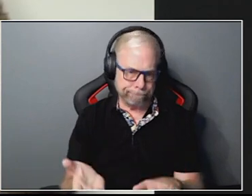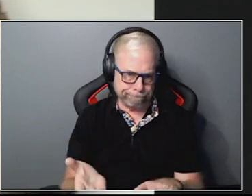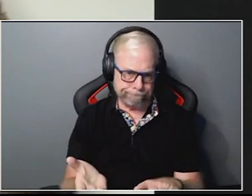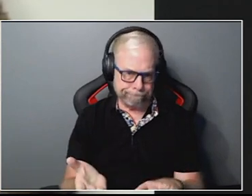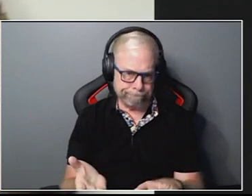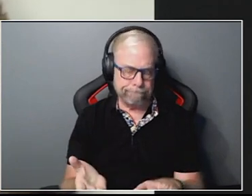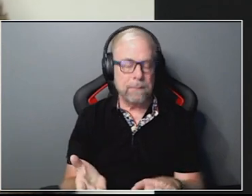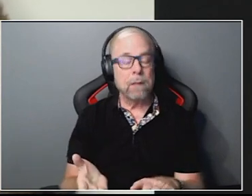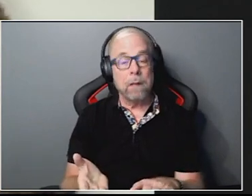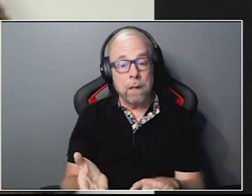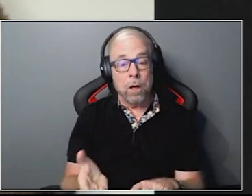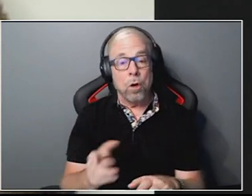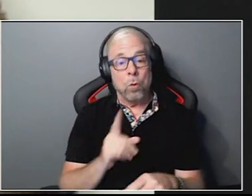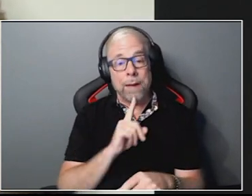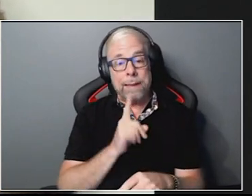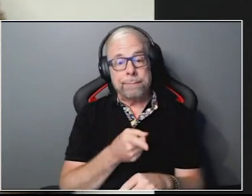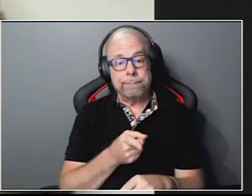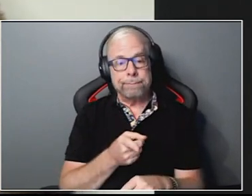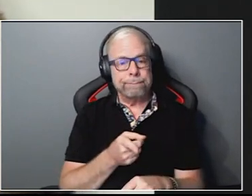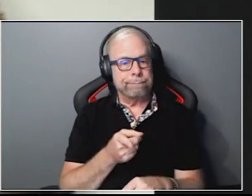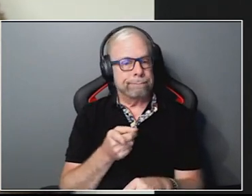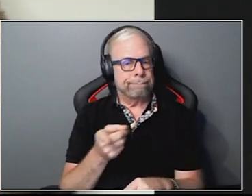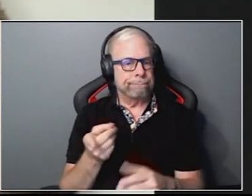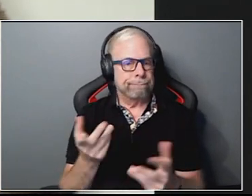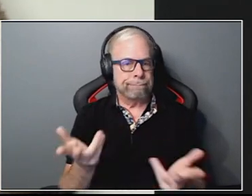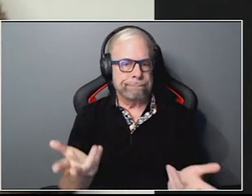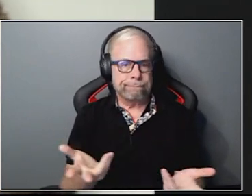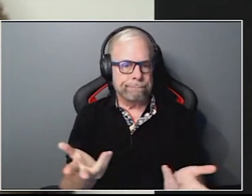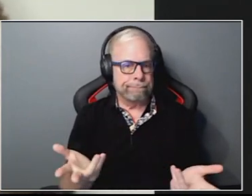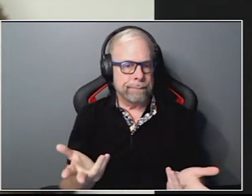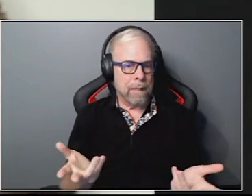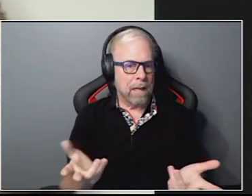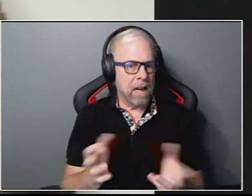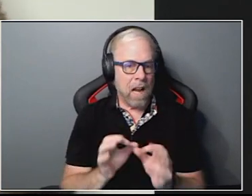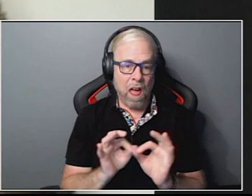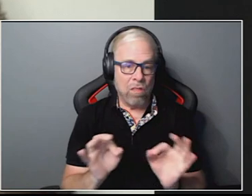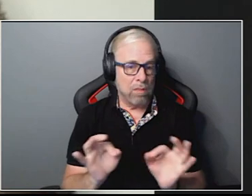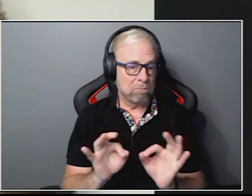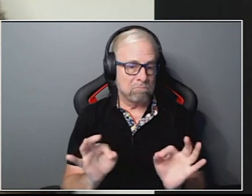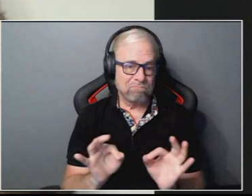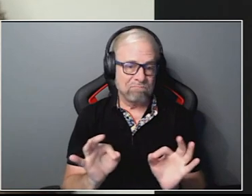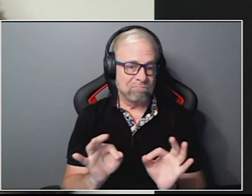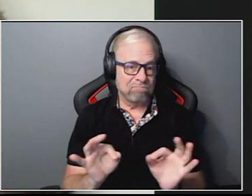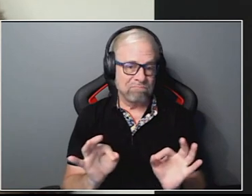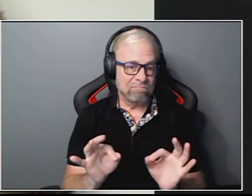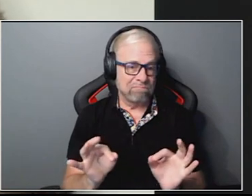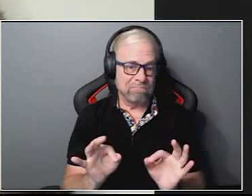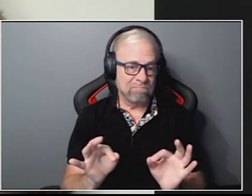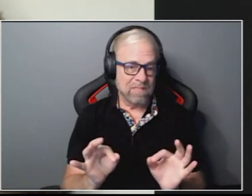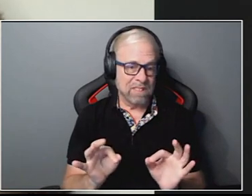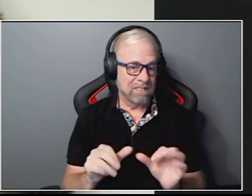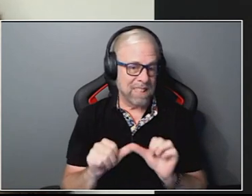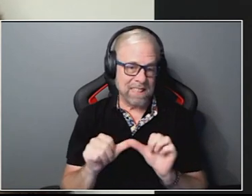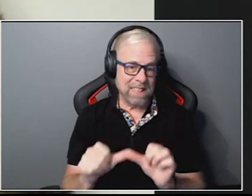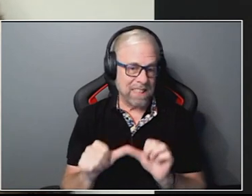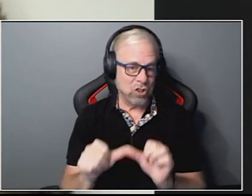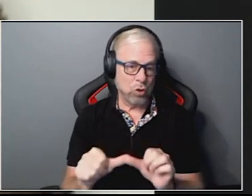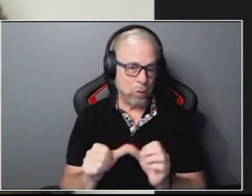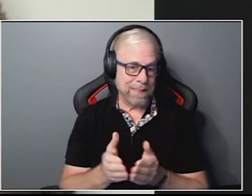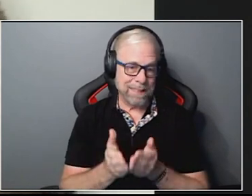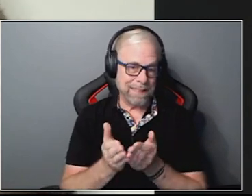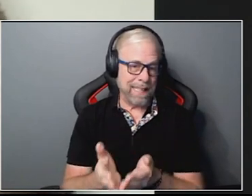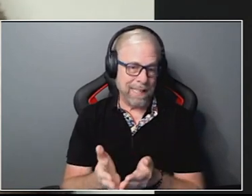there was really nothing that was going to keep me on to continue to sail, especially with that